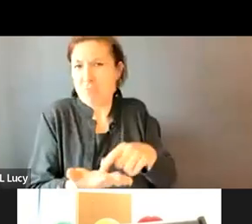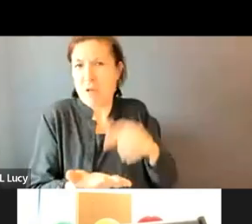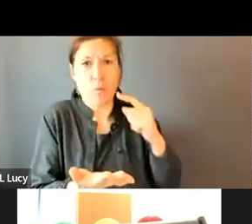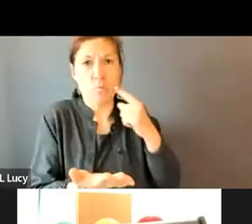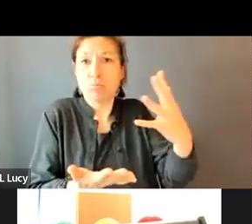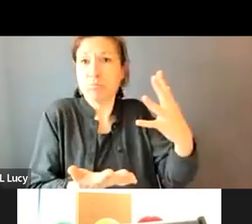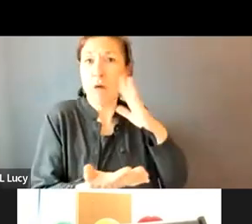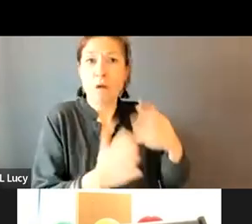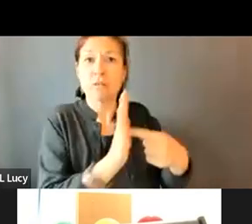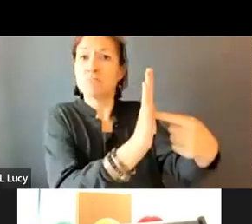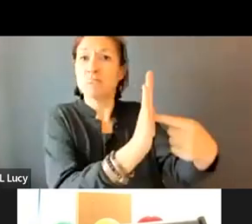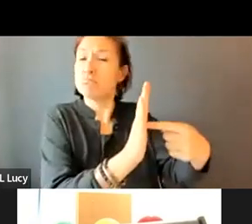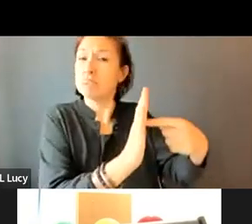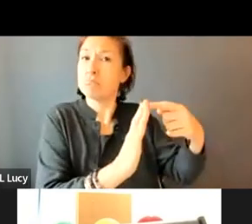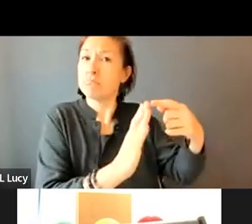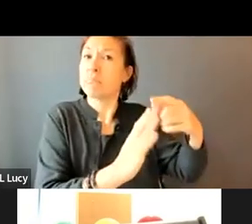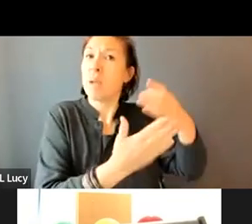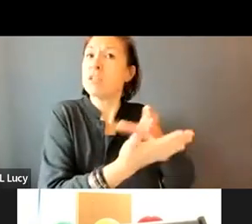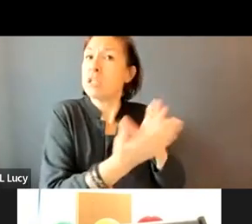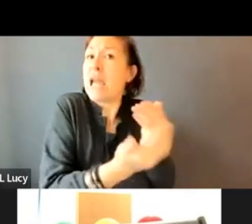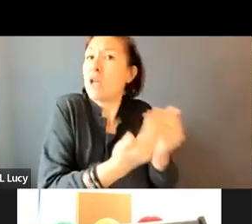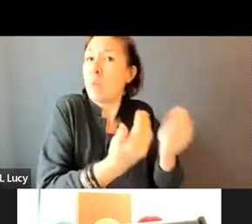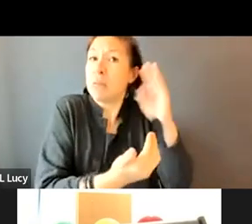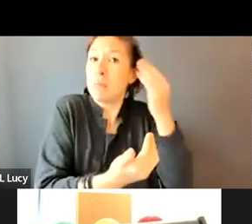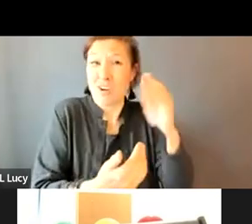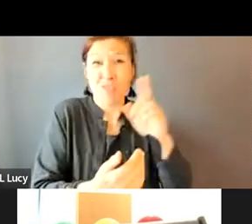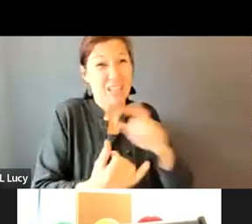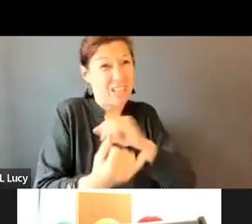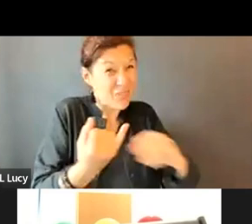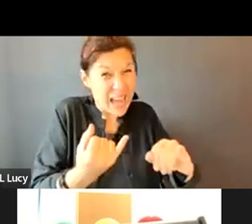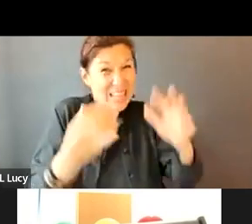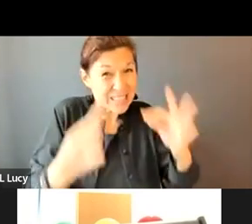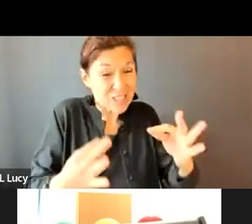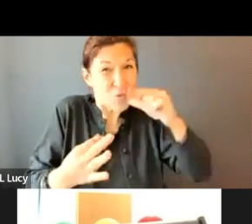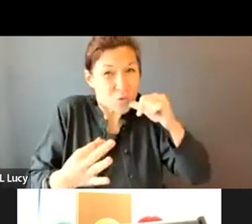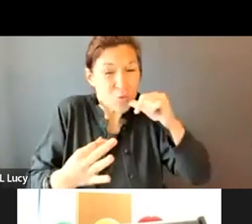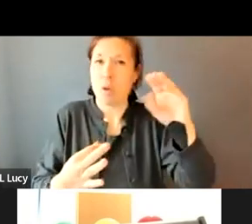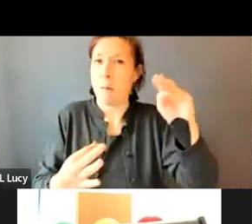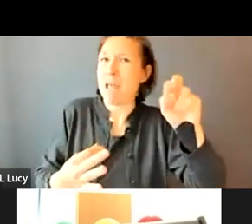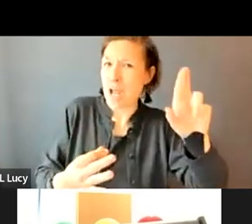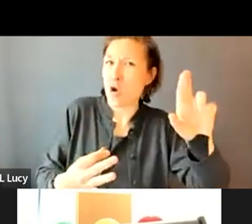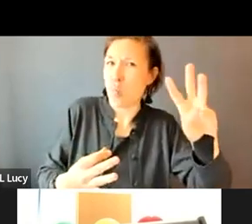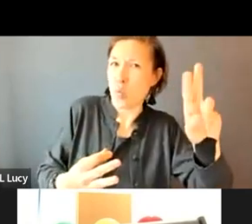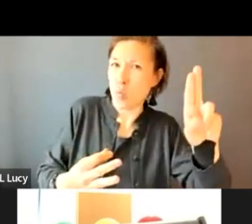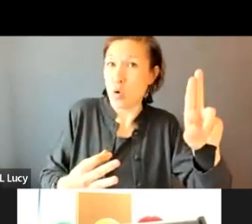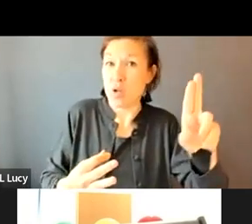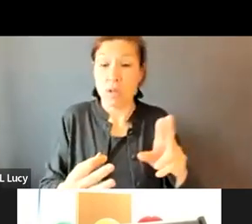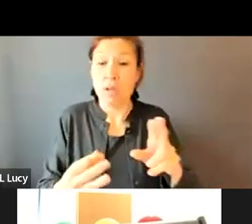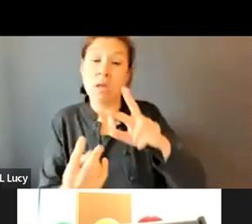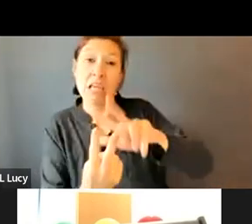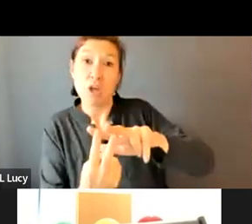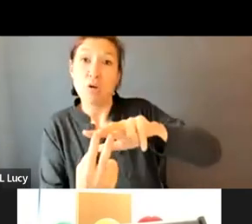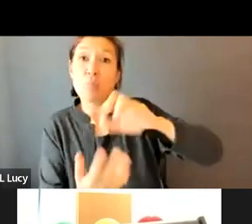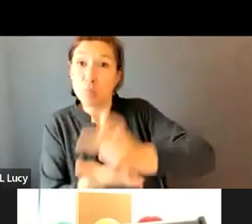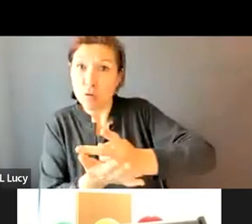the responsibility will then rest on the mayor to either reduce or approve